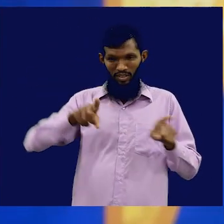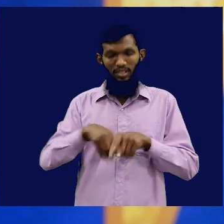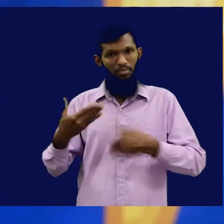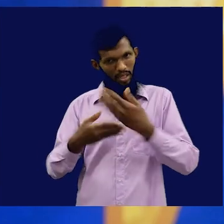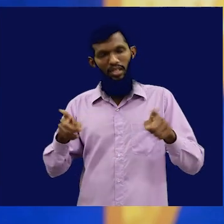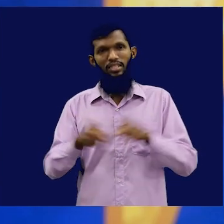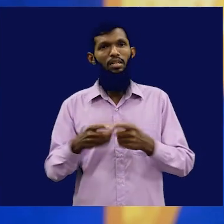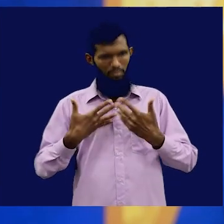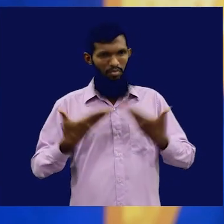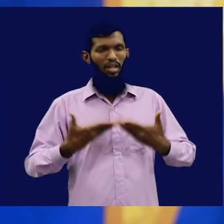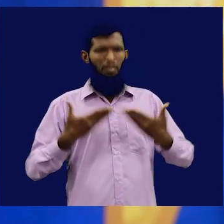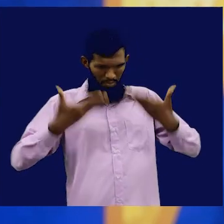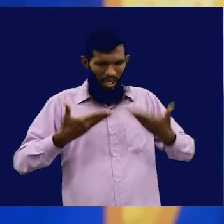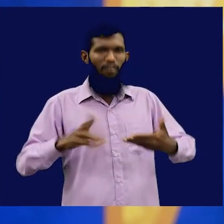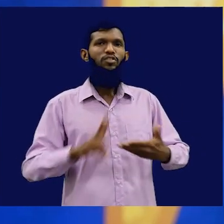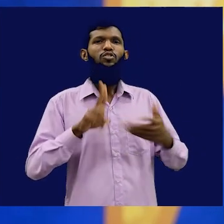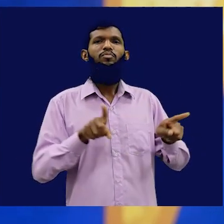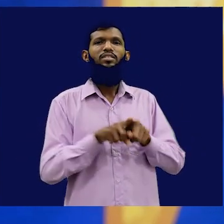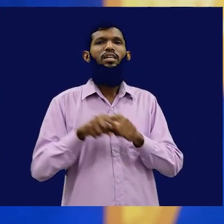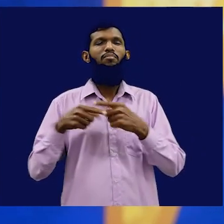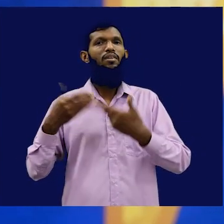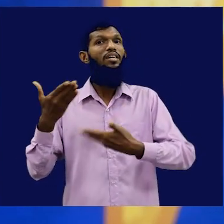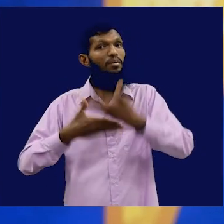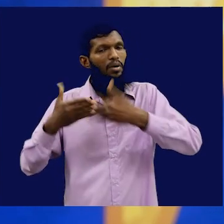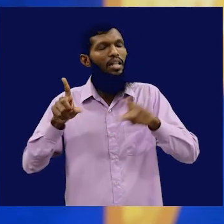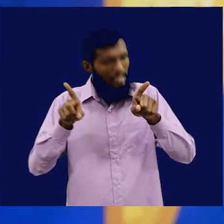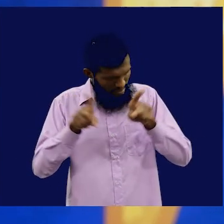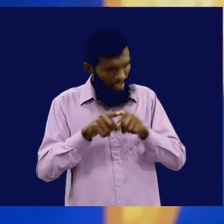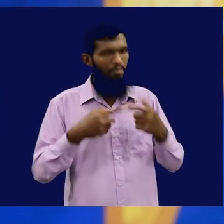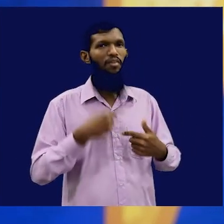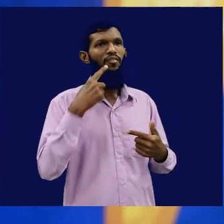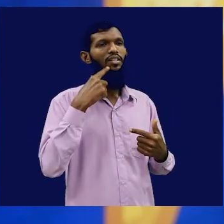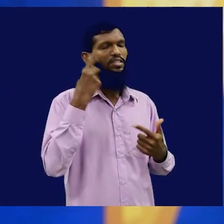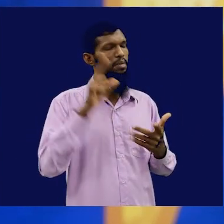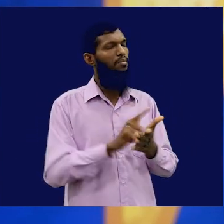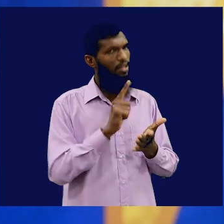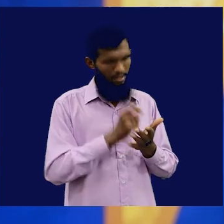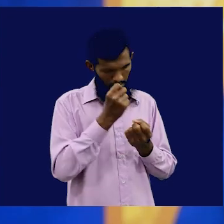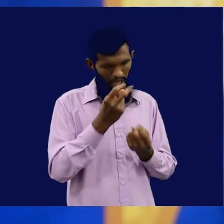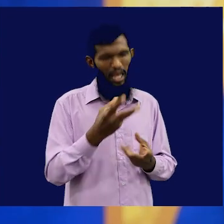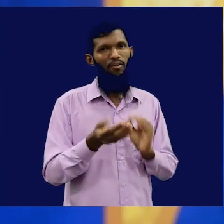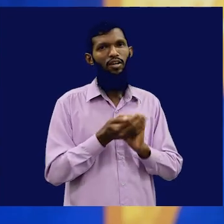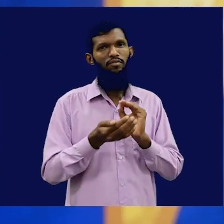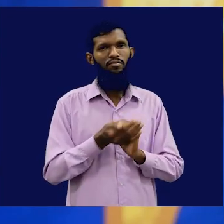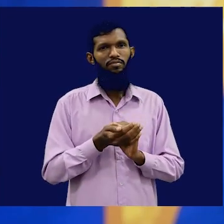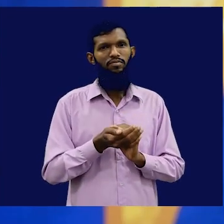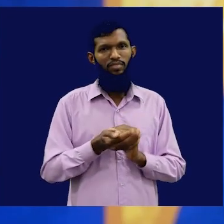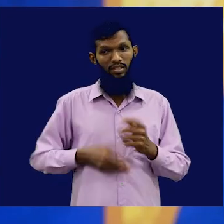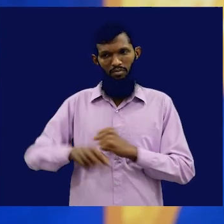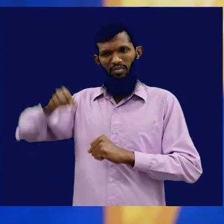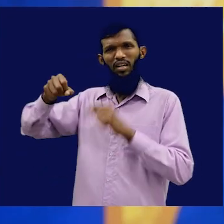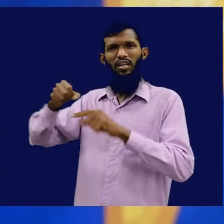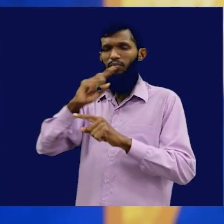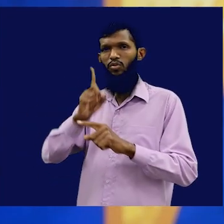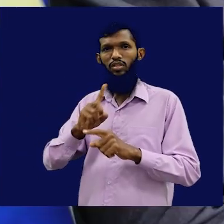ago, is a timeless beacon of guidance, unity, and justice, offering lessons that continue to resonate